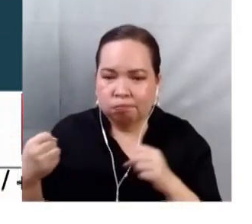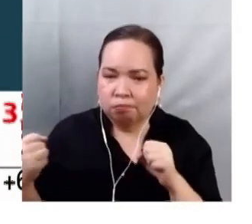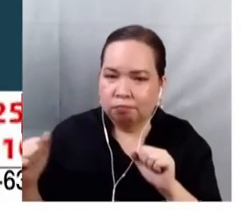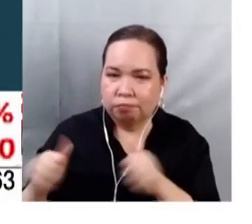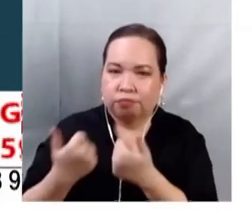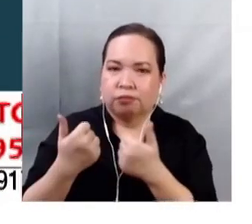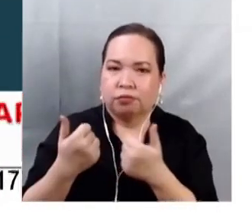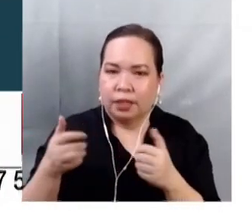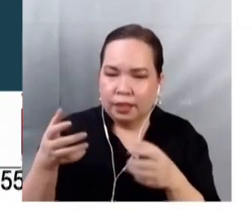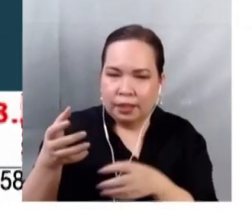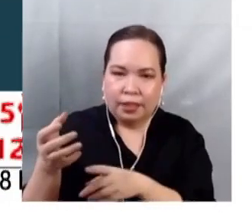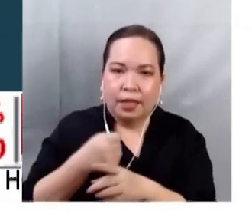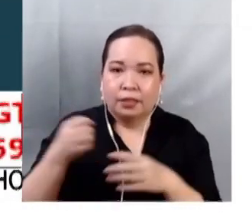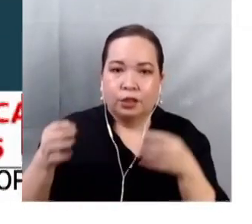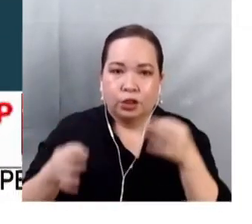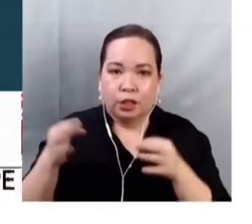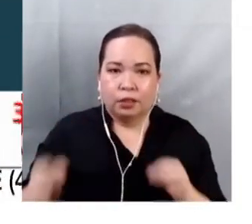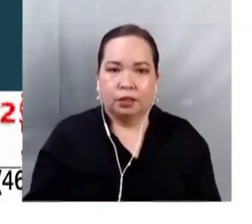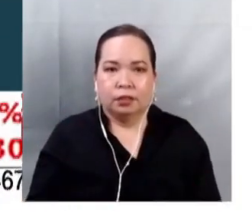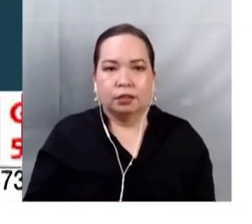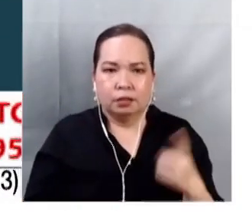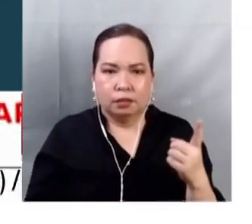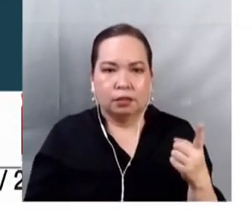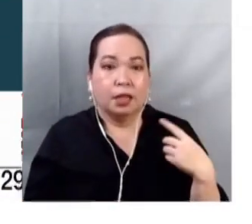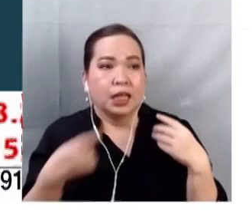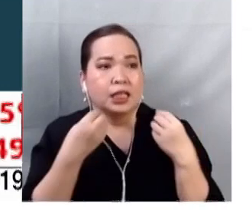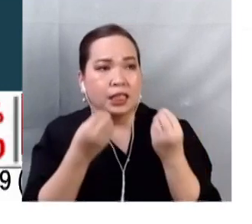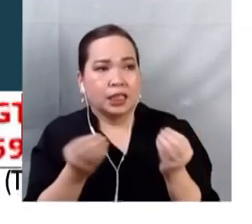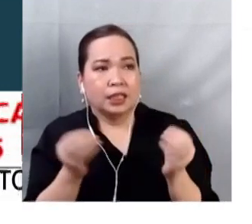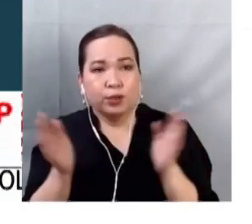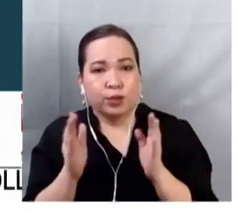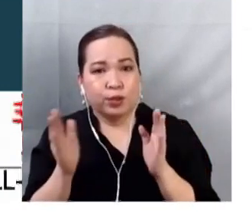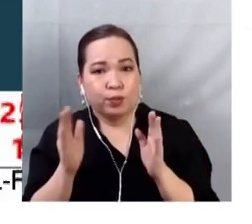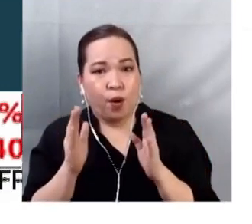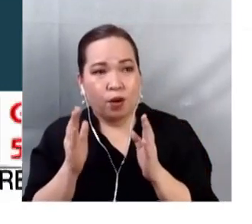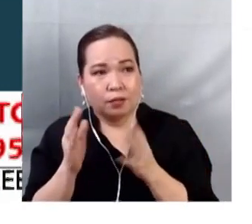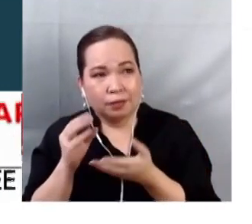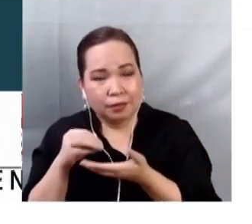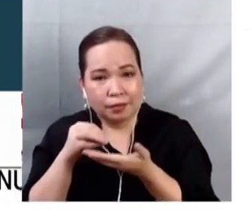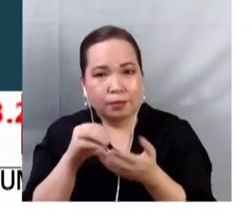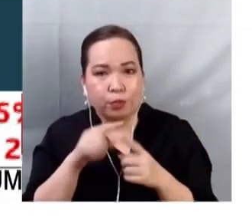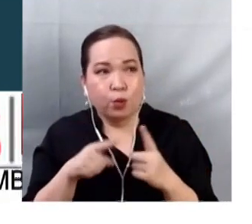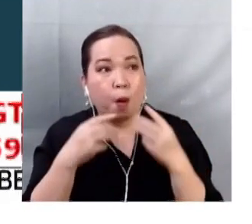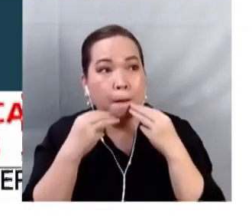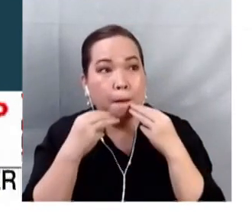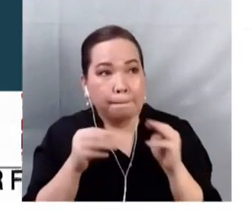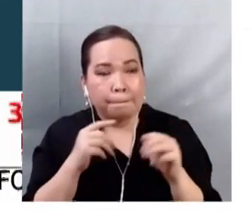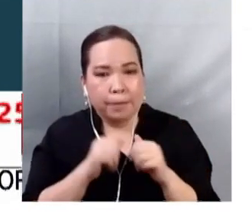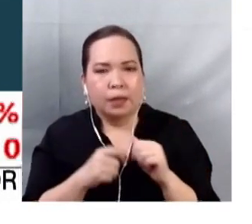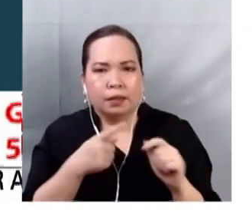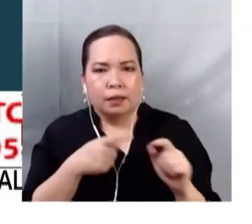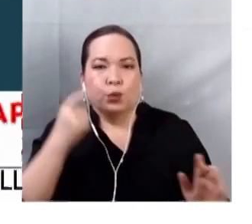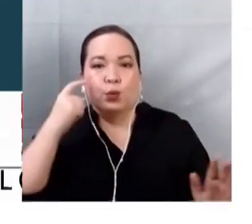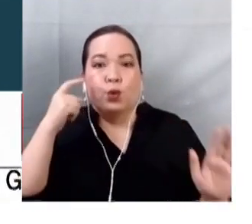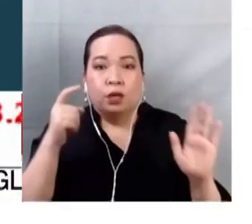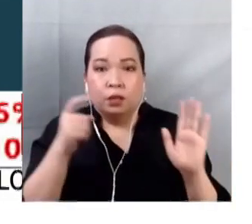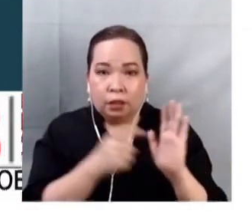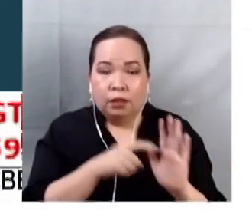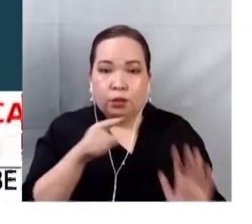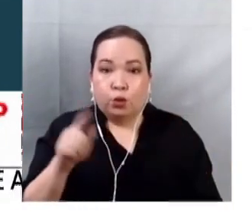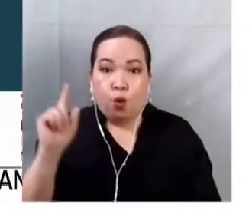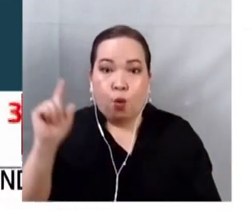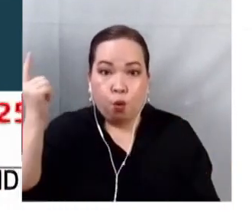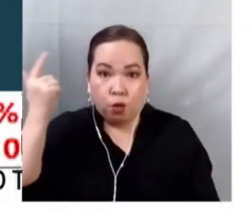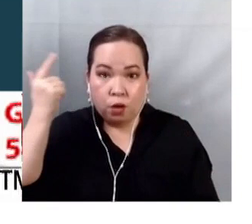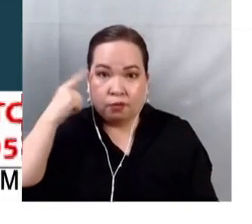This is a small amount, but the message that we wish to convey is that it is a recognition of the government that a wrong has been